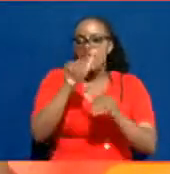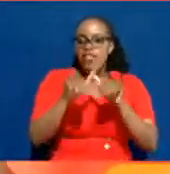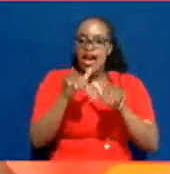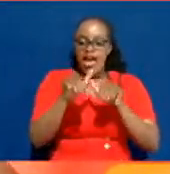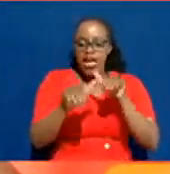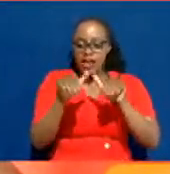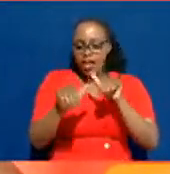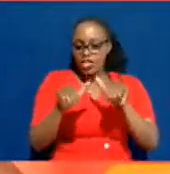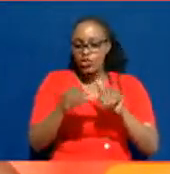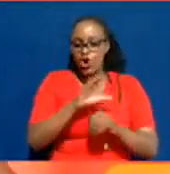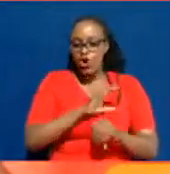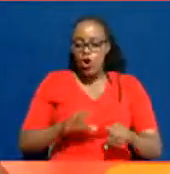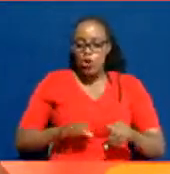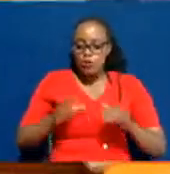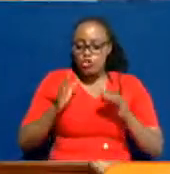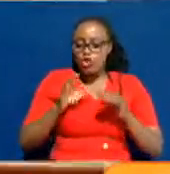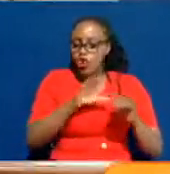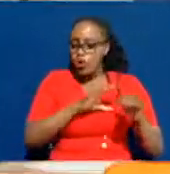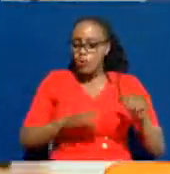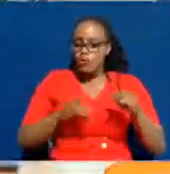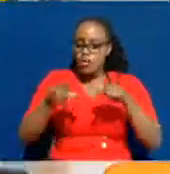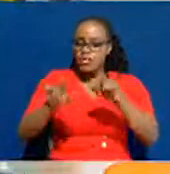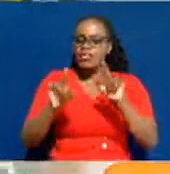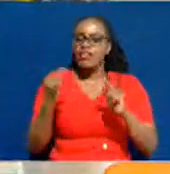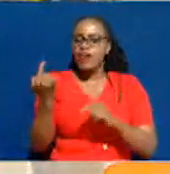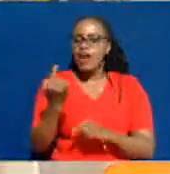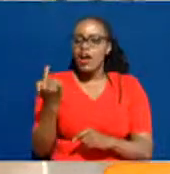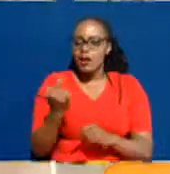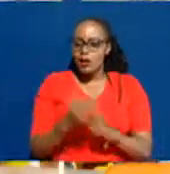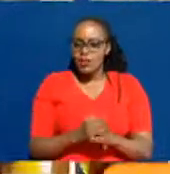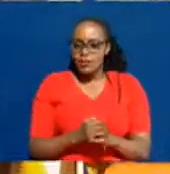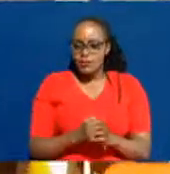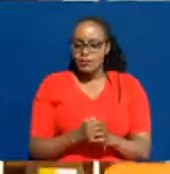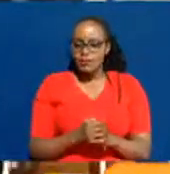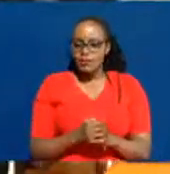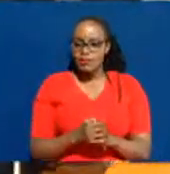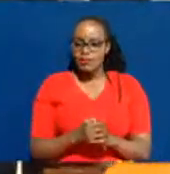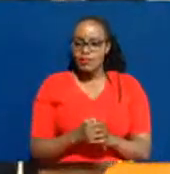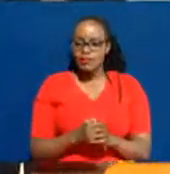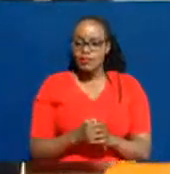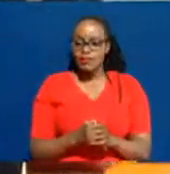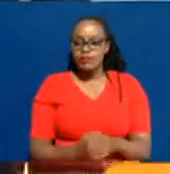commission yake yeye mwenyewe sasa hii sheria tukende